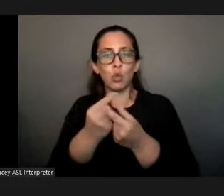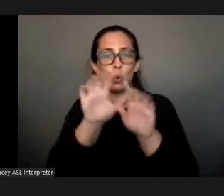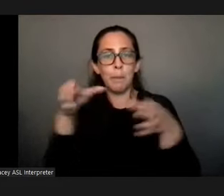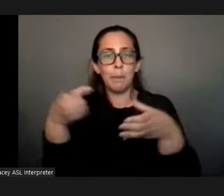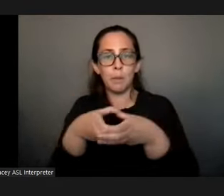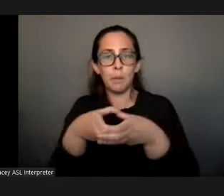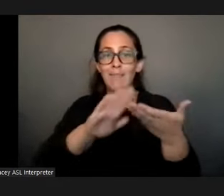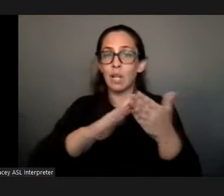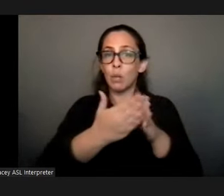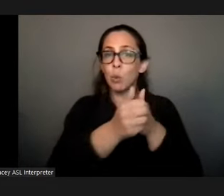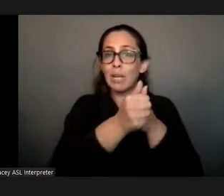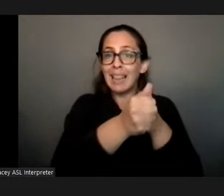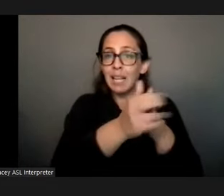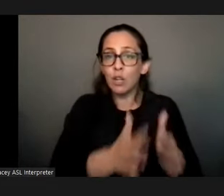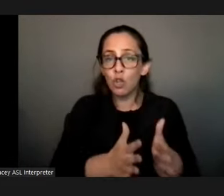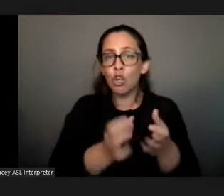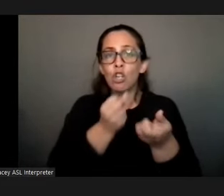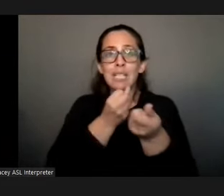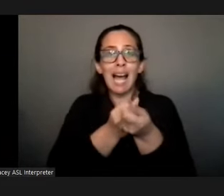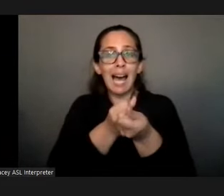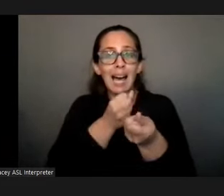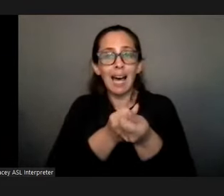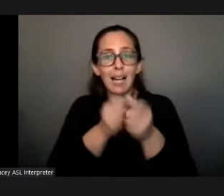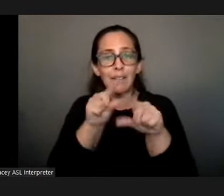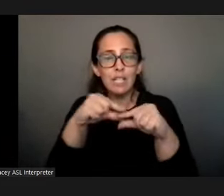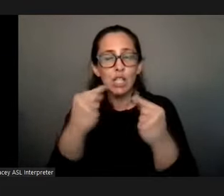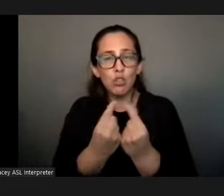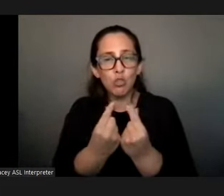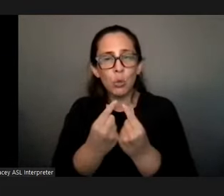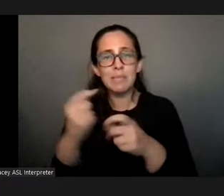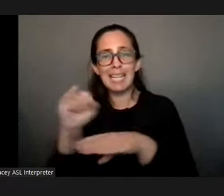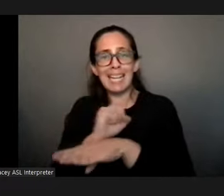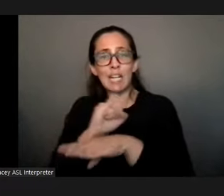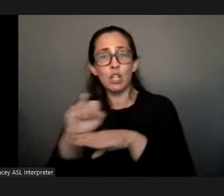community leaders, advocacy group representatives, and